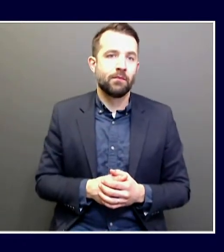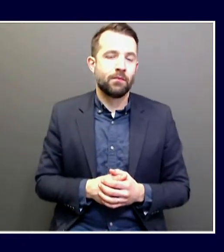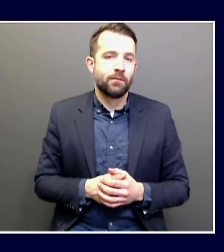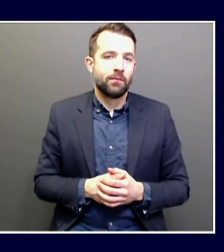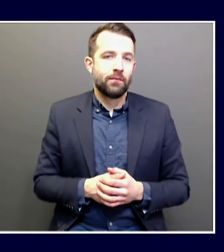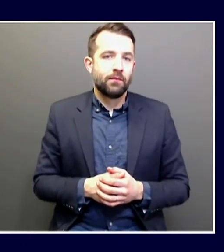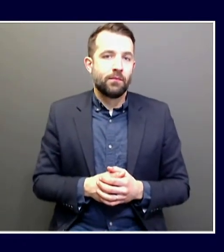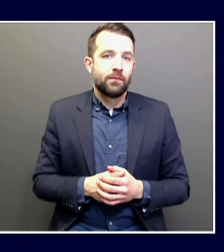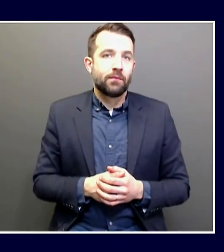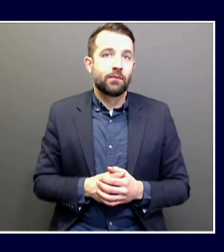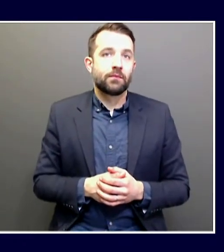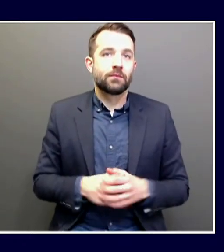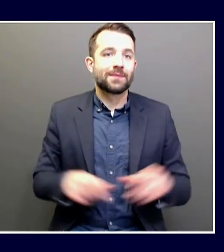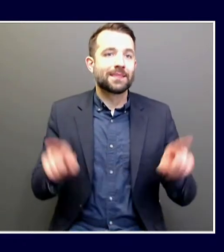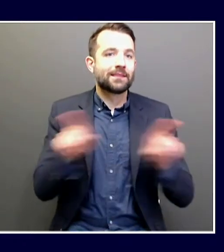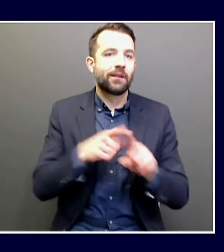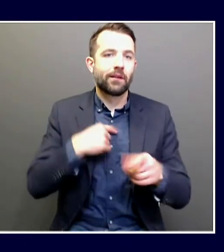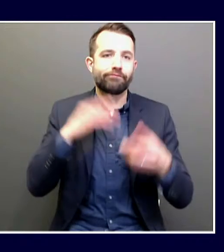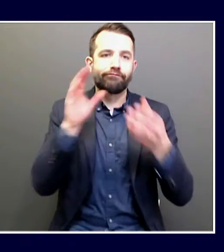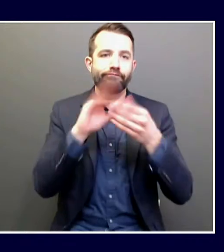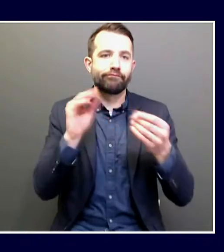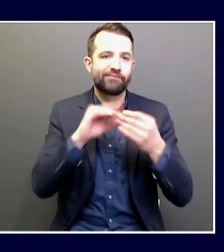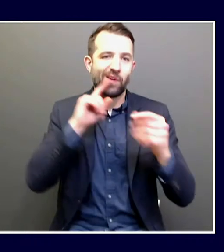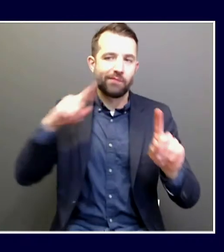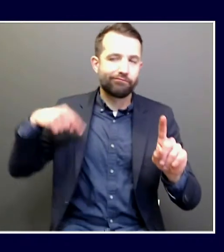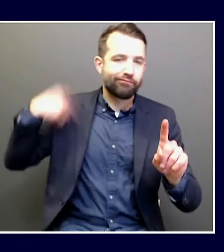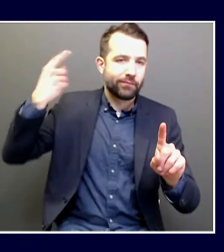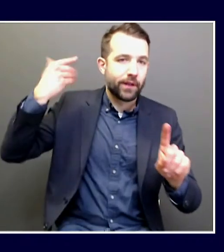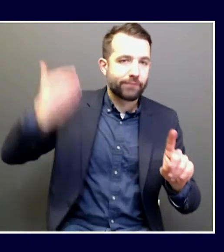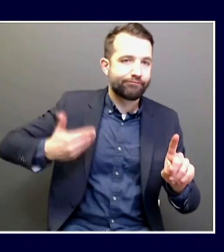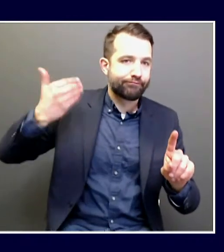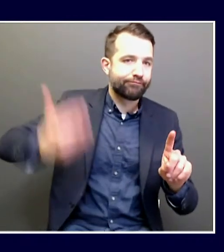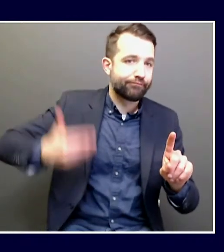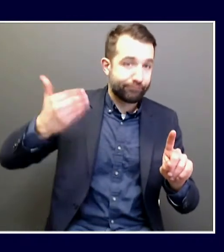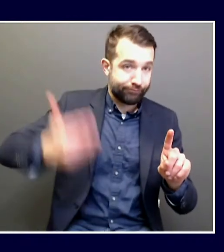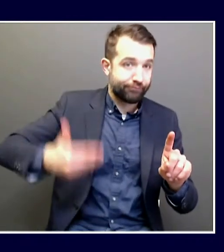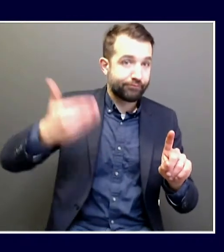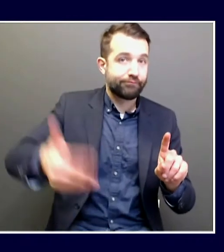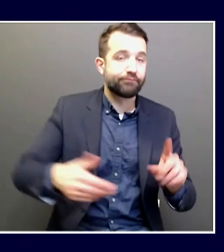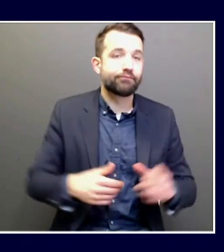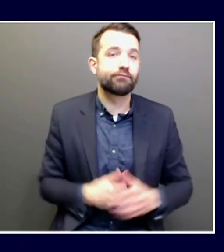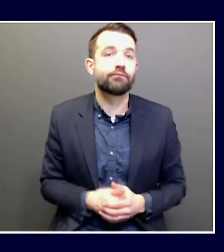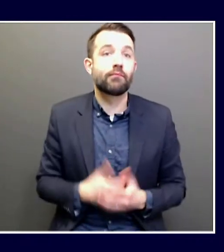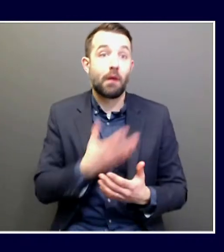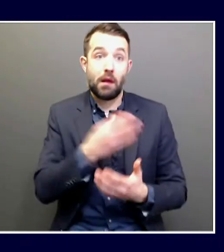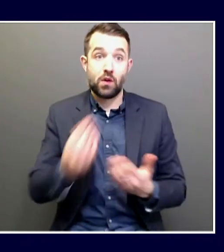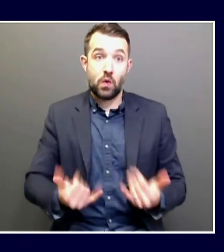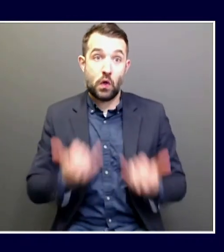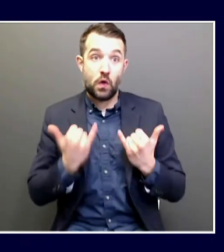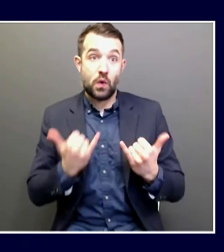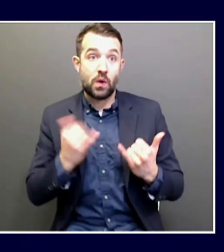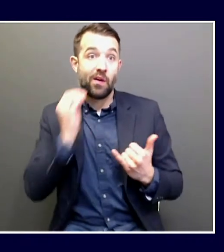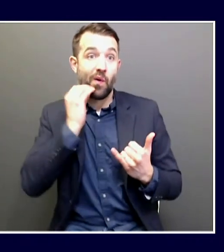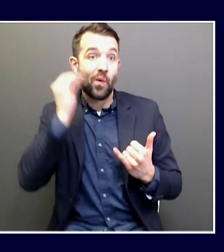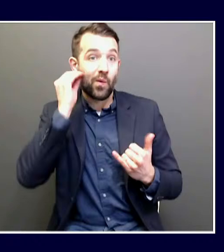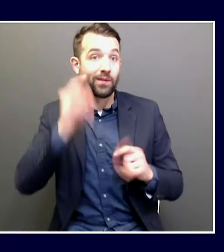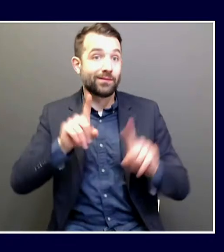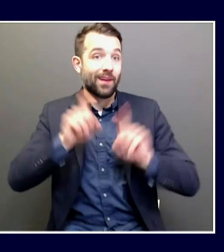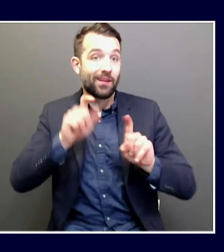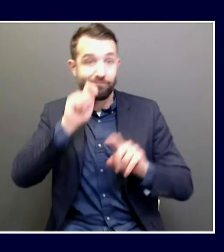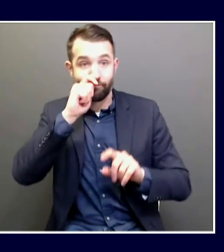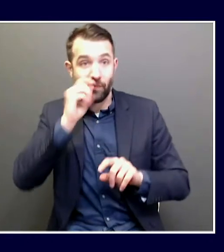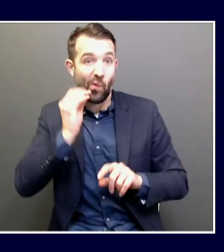talked about before, the popularity of home tests means that many individuals test